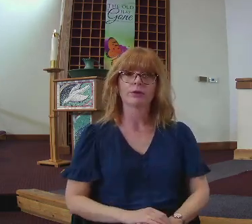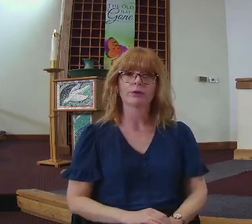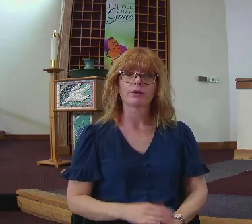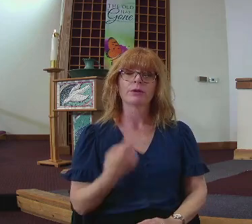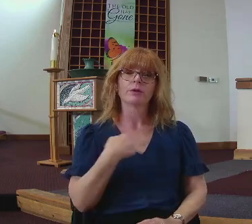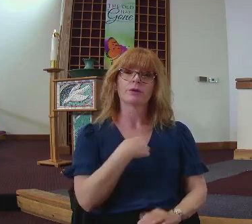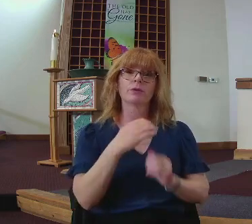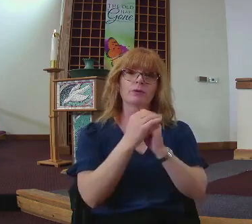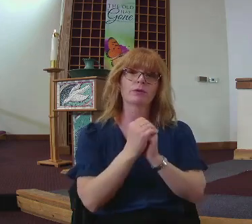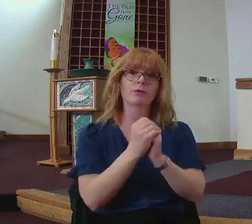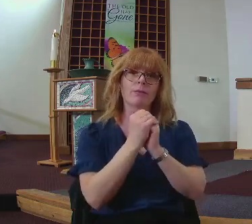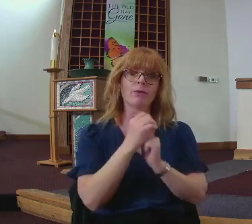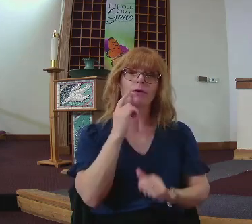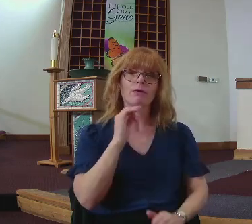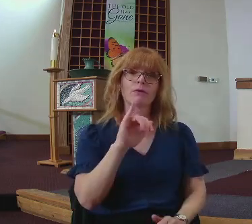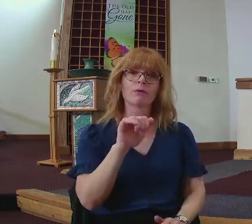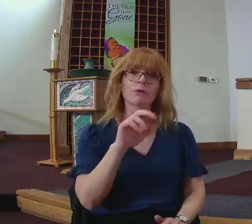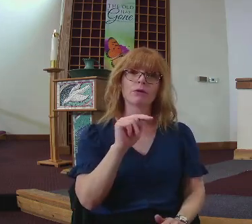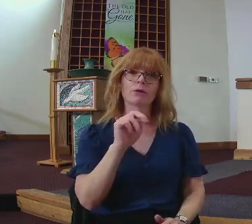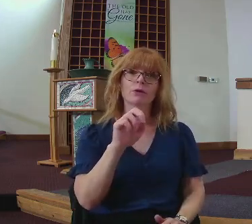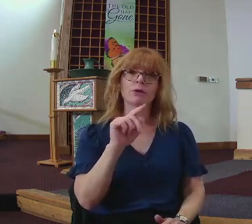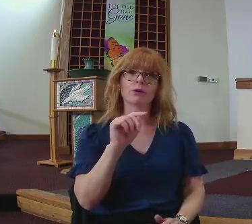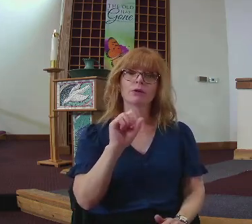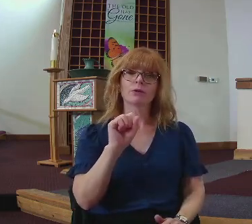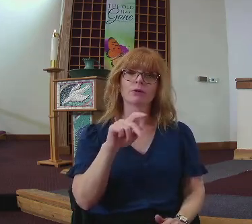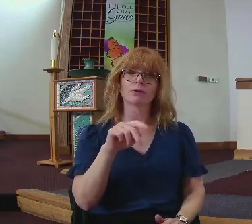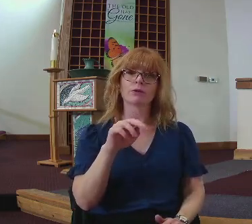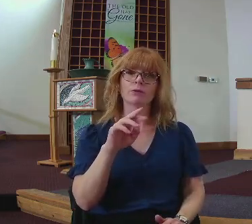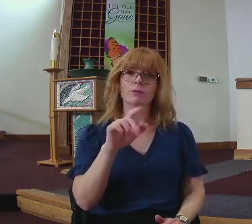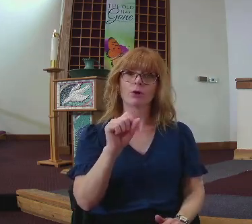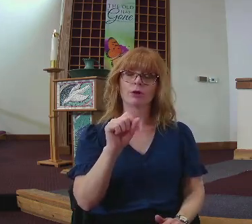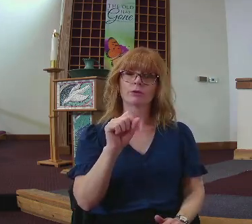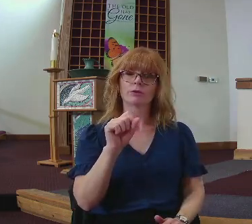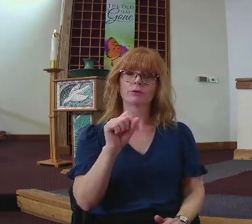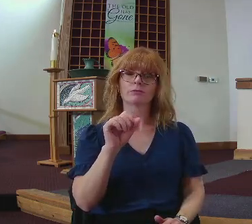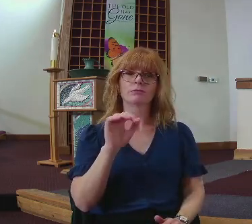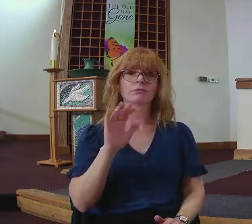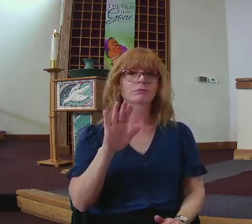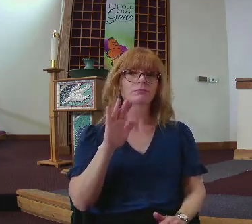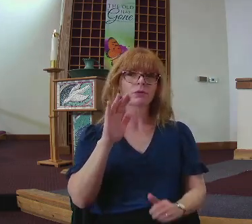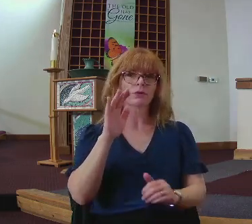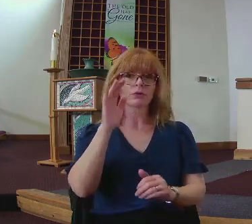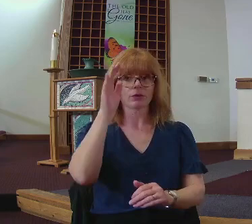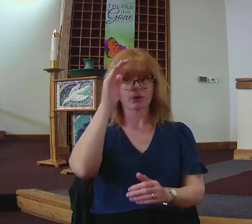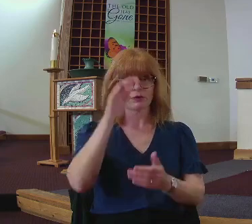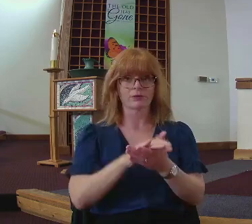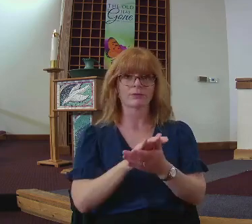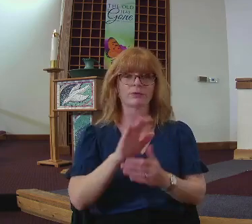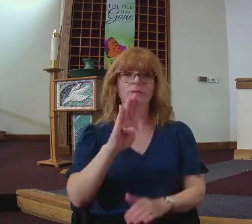And we pray for Janet Sparks and her family as they grieve the death of her husband, Bob.